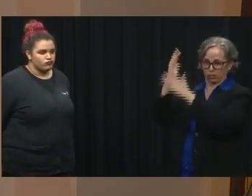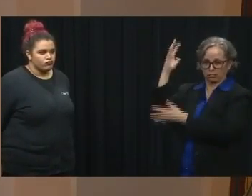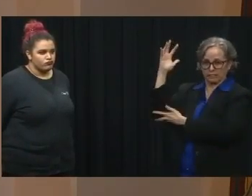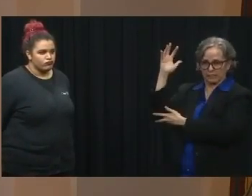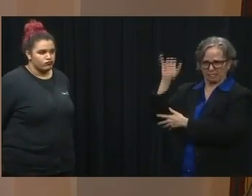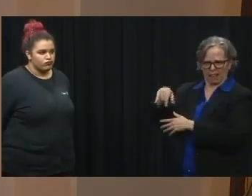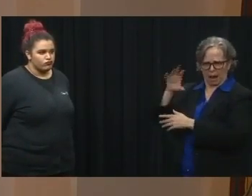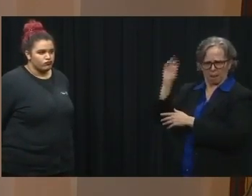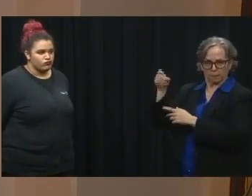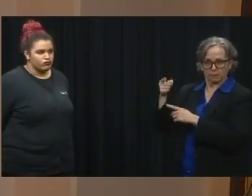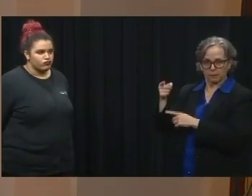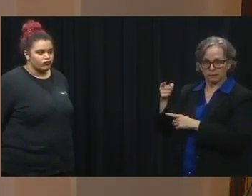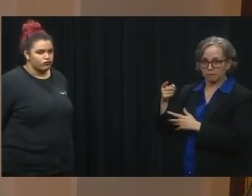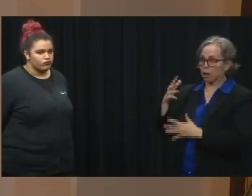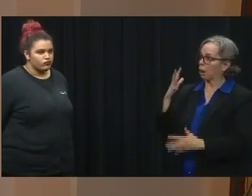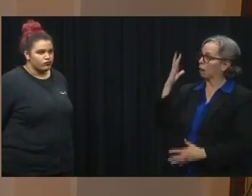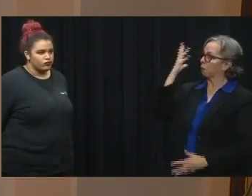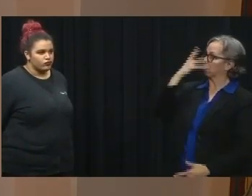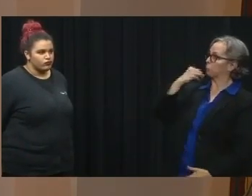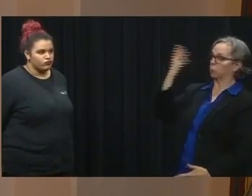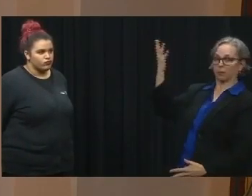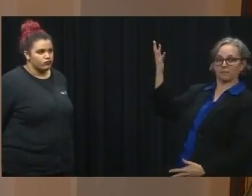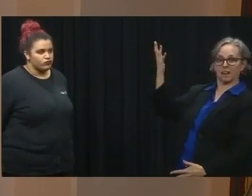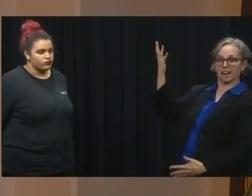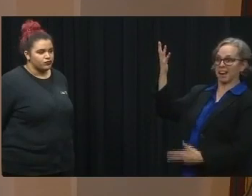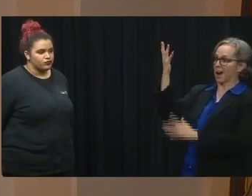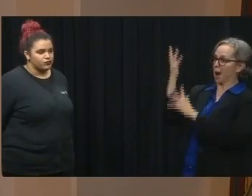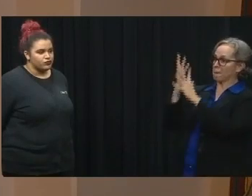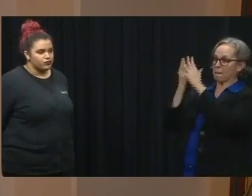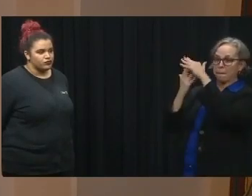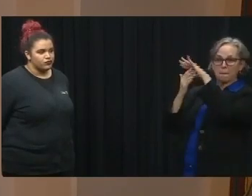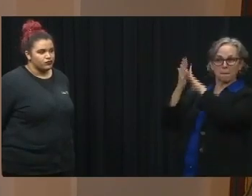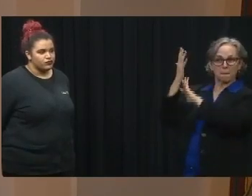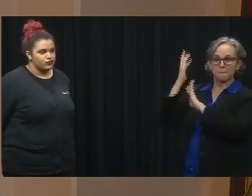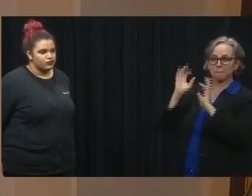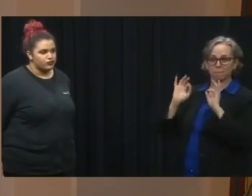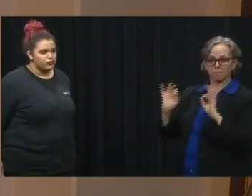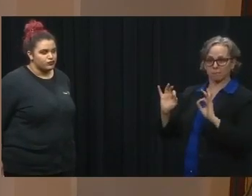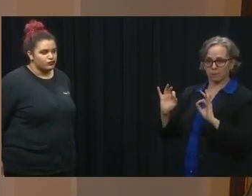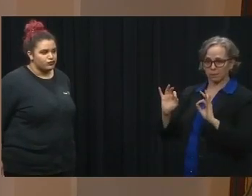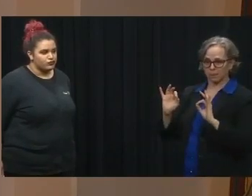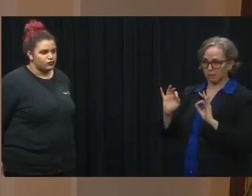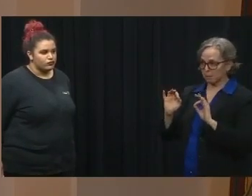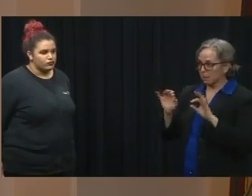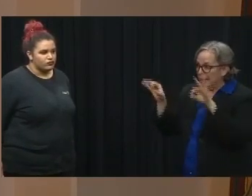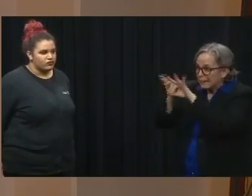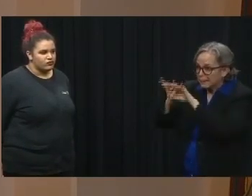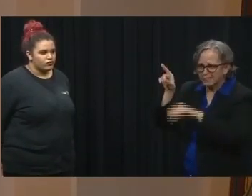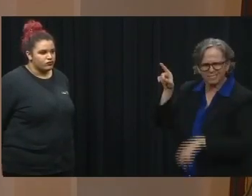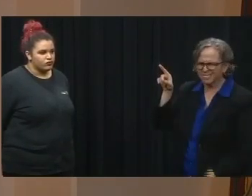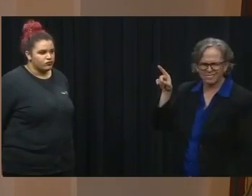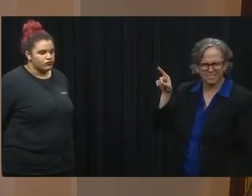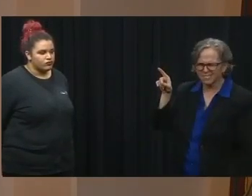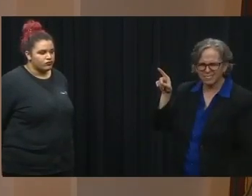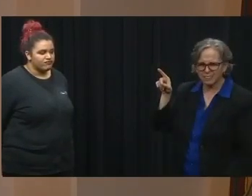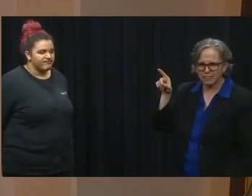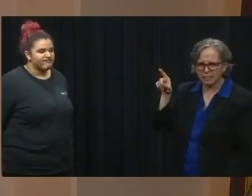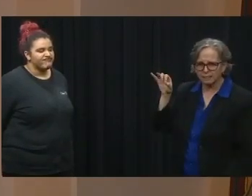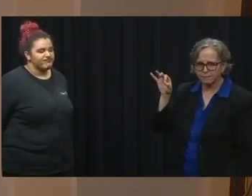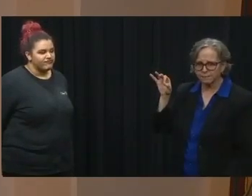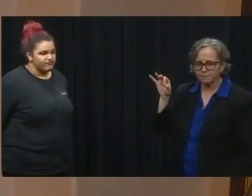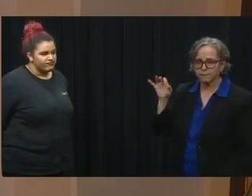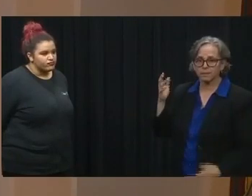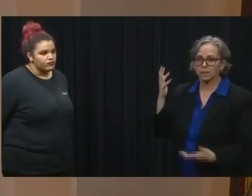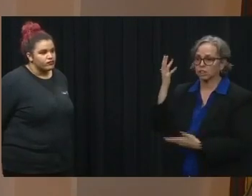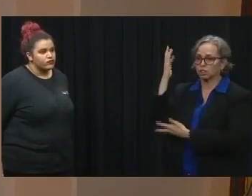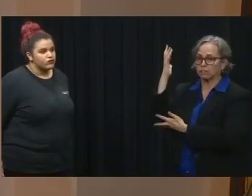residential property, that's probably not something that's essential. But if they're trimming back a tree that that's leaning